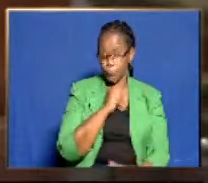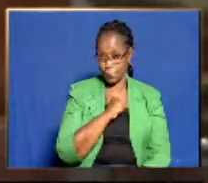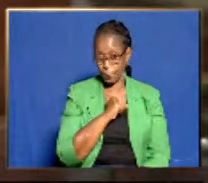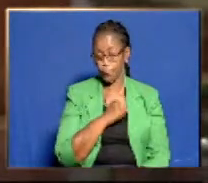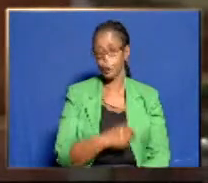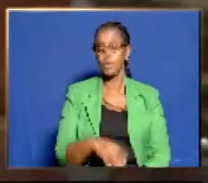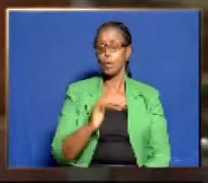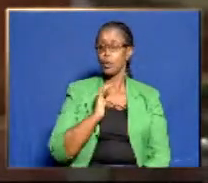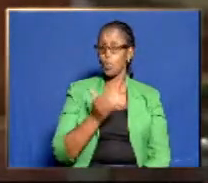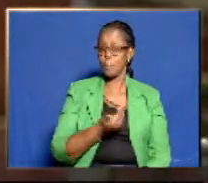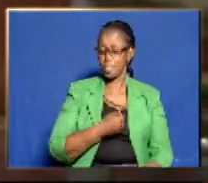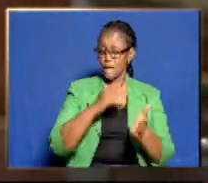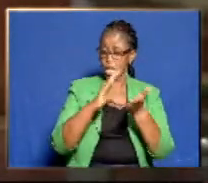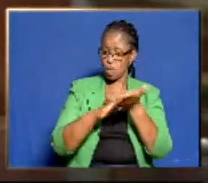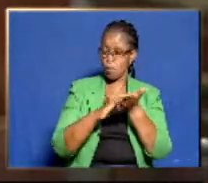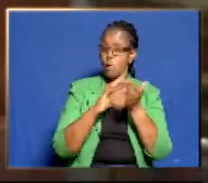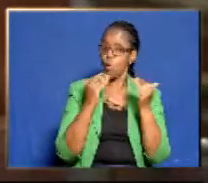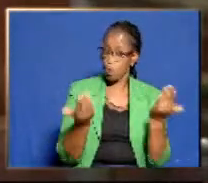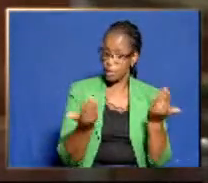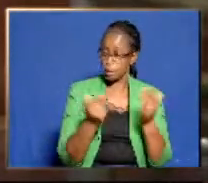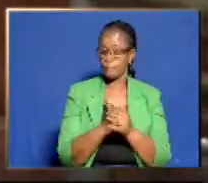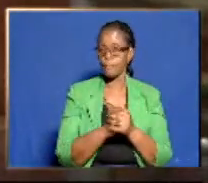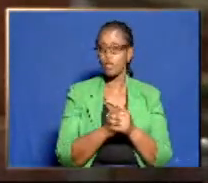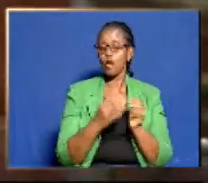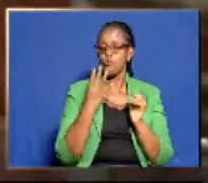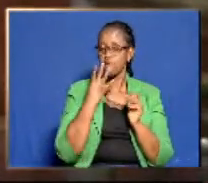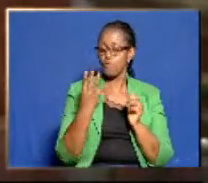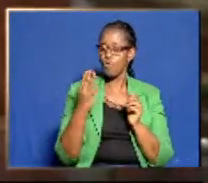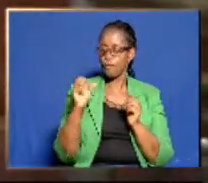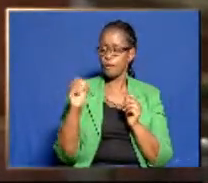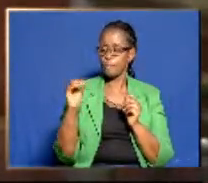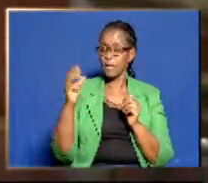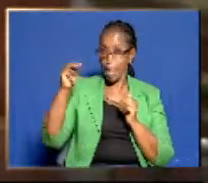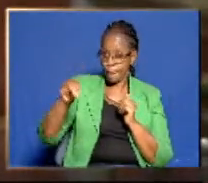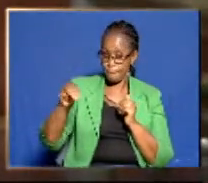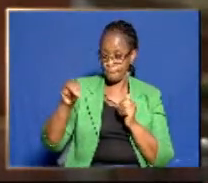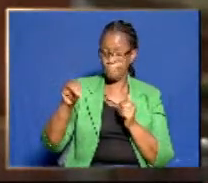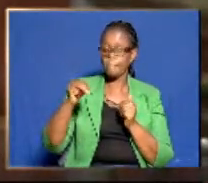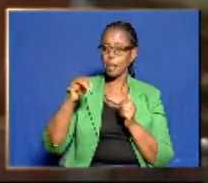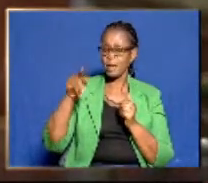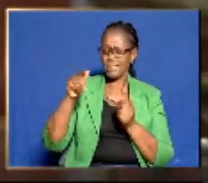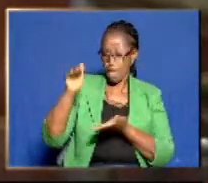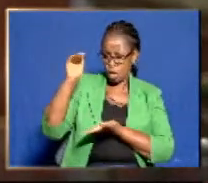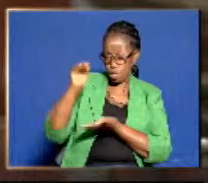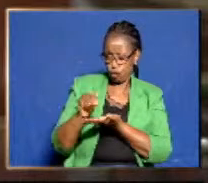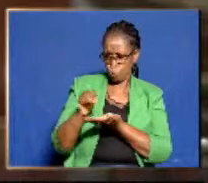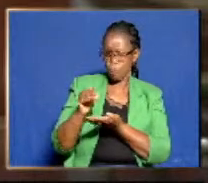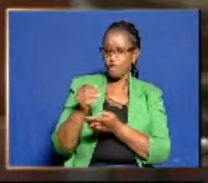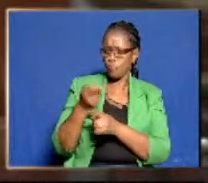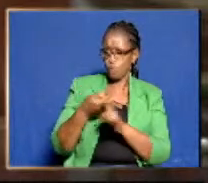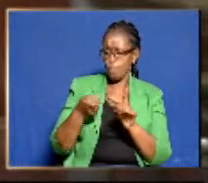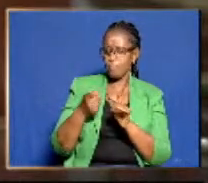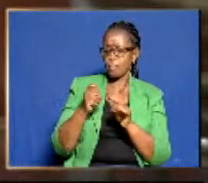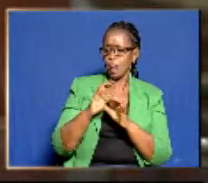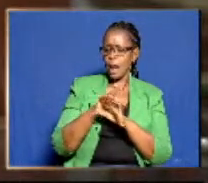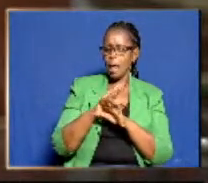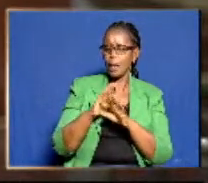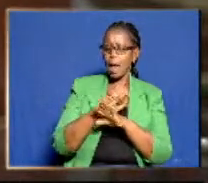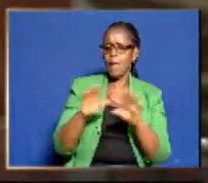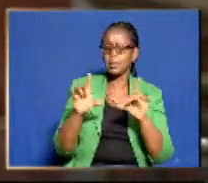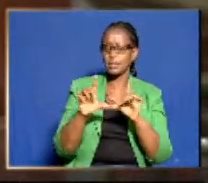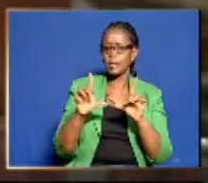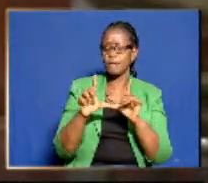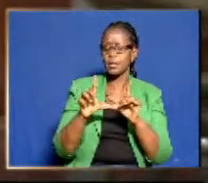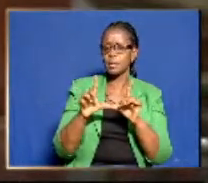Committee recommends that 450 million to be reduced from the processing and titling and registration of